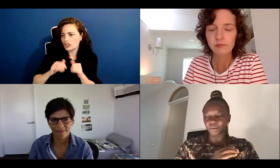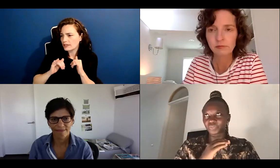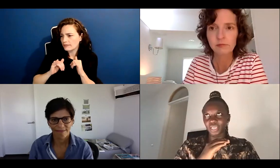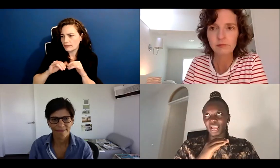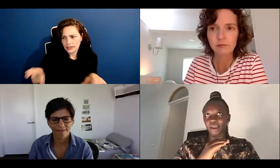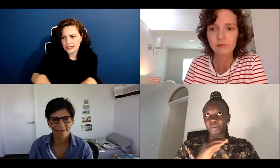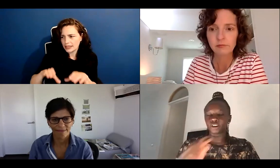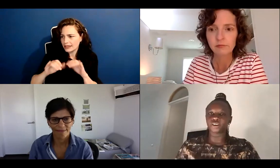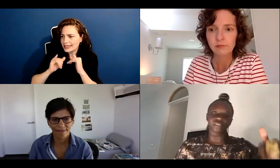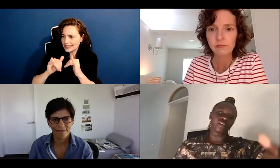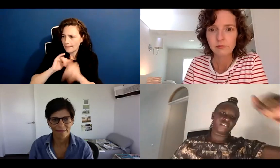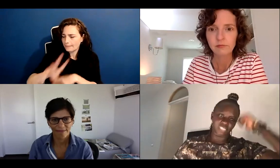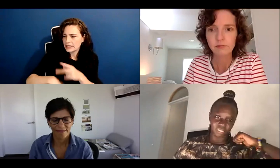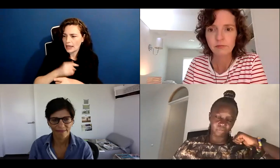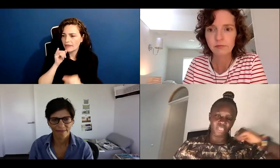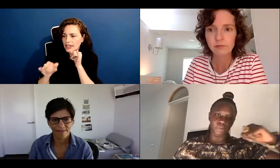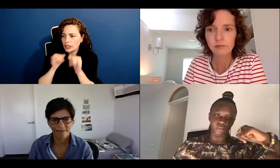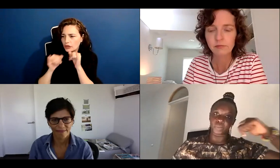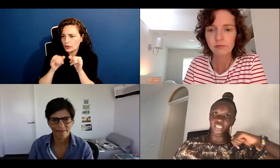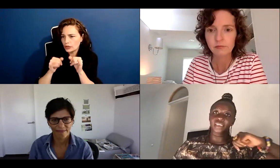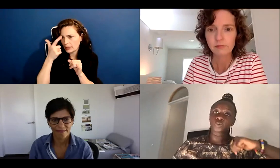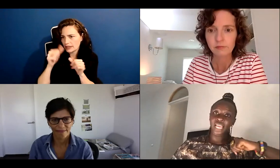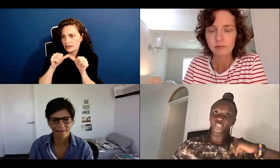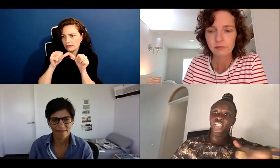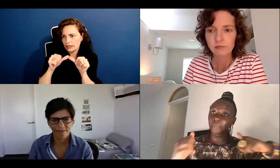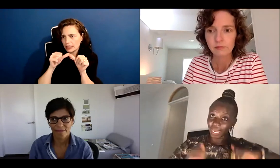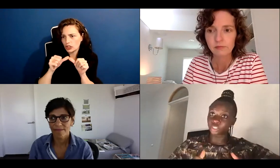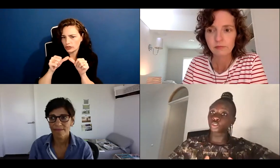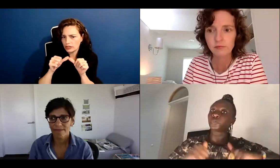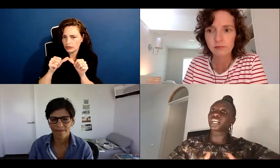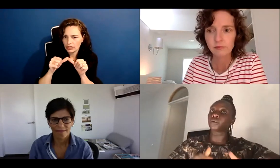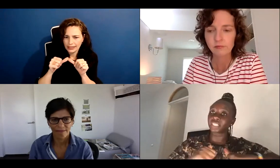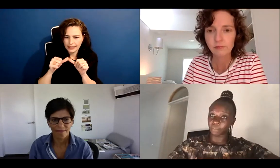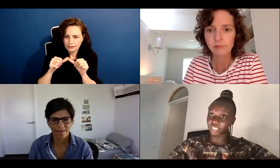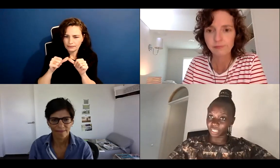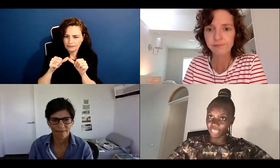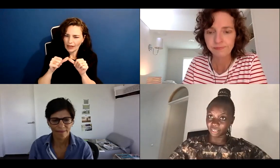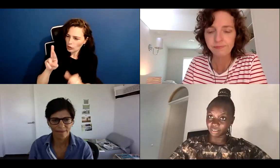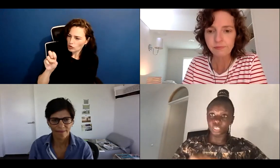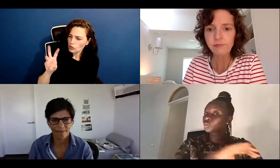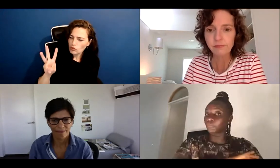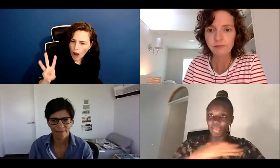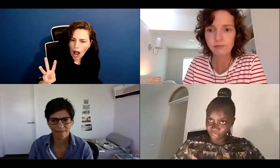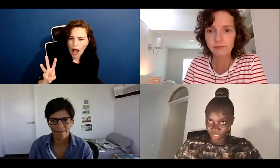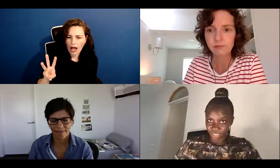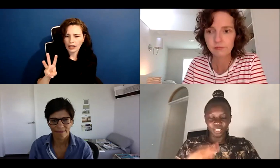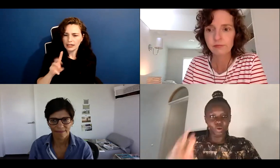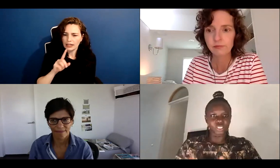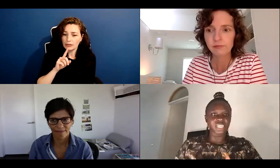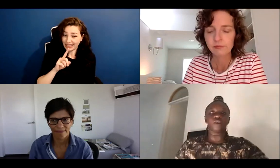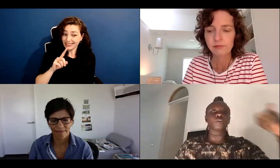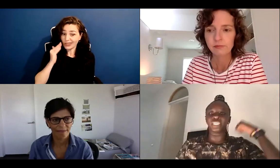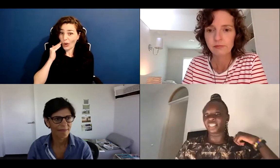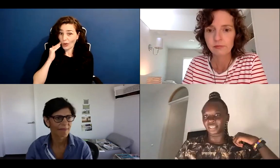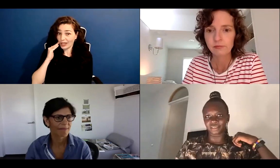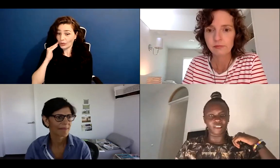like, because just a little background, because it was actually banned to speak about this subject in Kenya. It was banned. It was